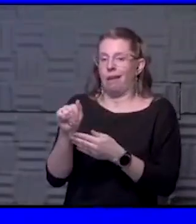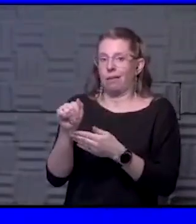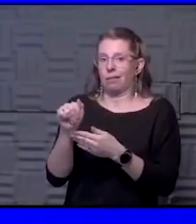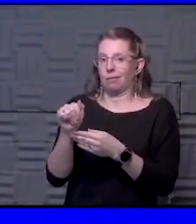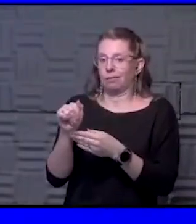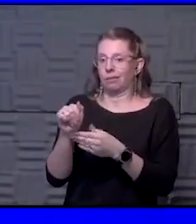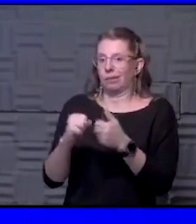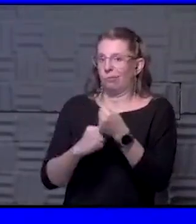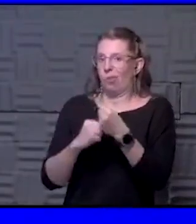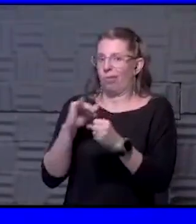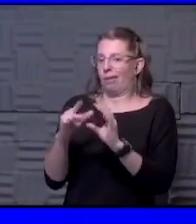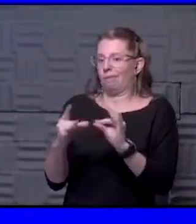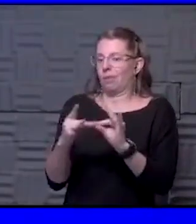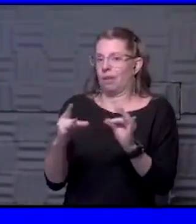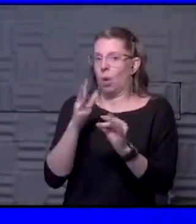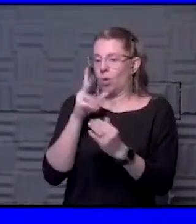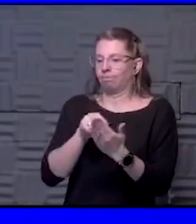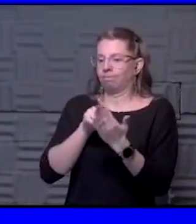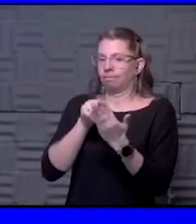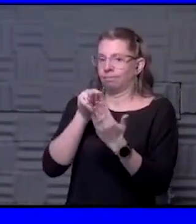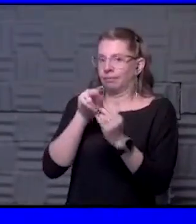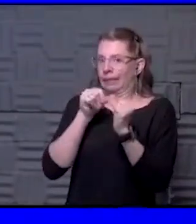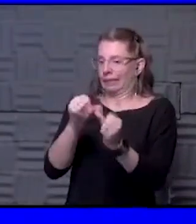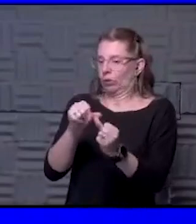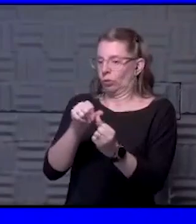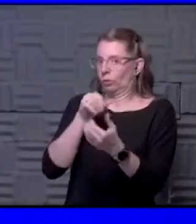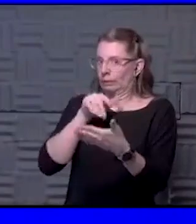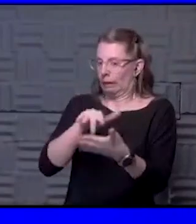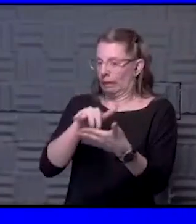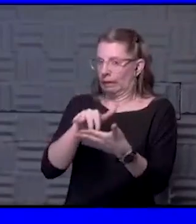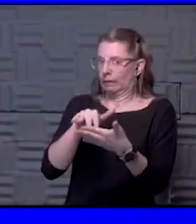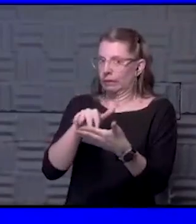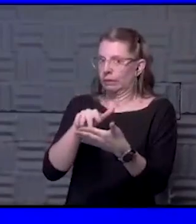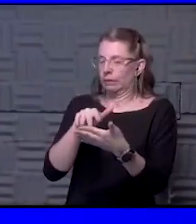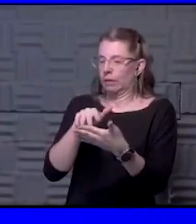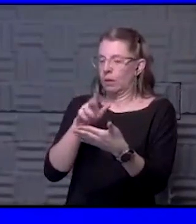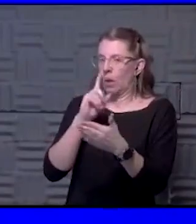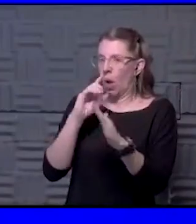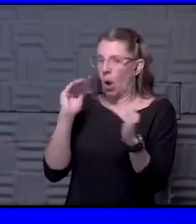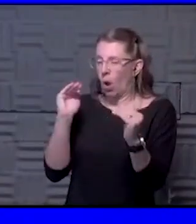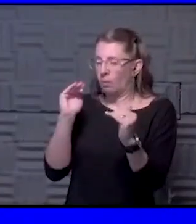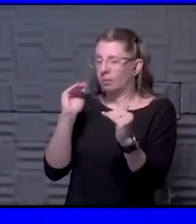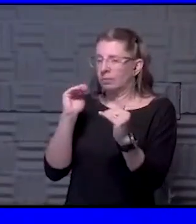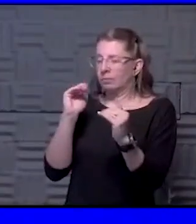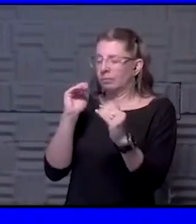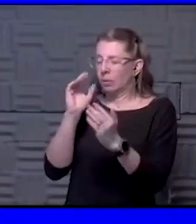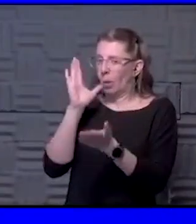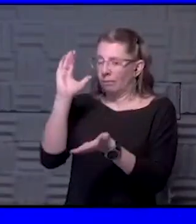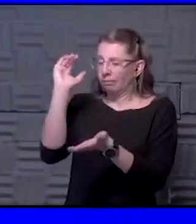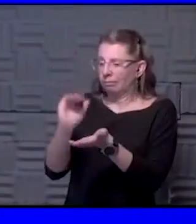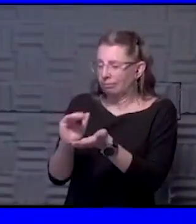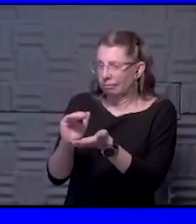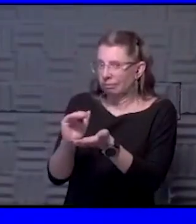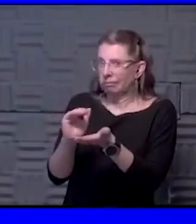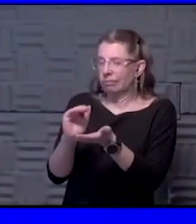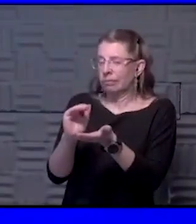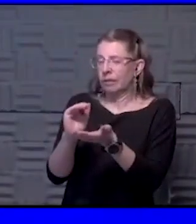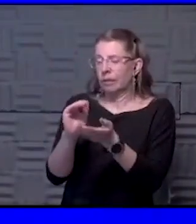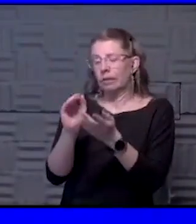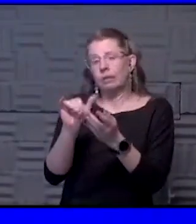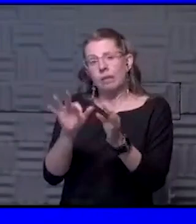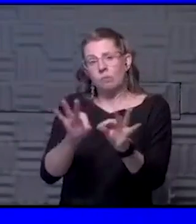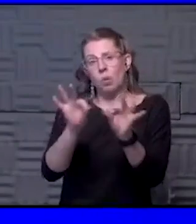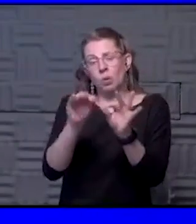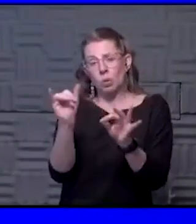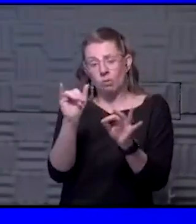that comment. And so they're going to continue studying that in hopes that perhaps it would have that effect. And you know, that's obviously very important too. So they may be